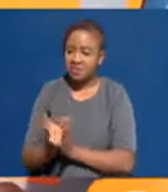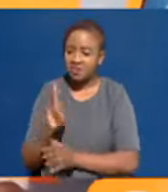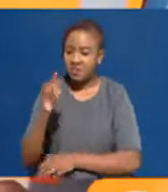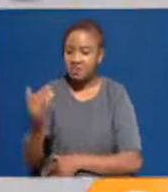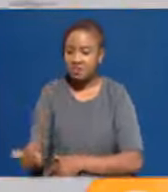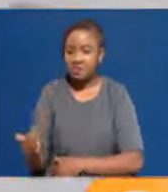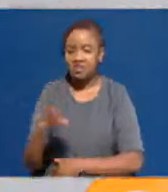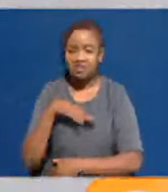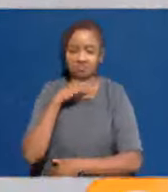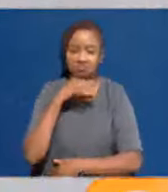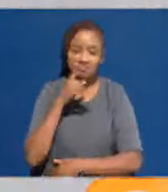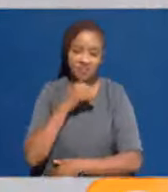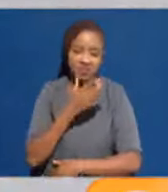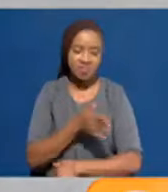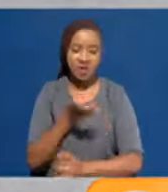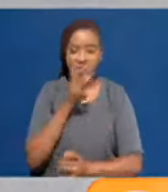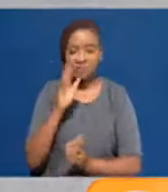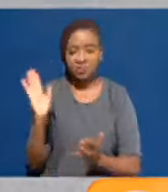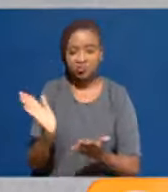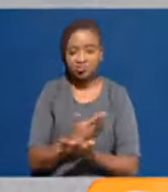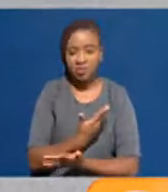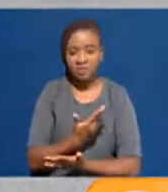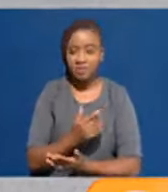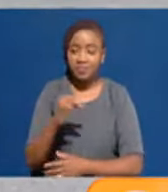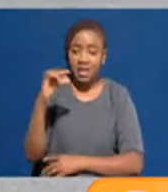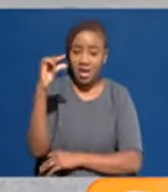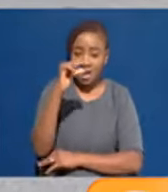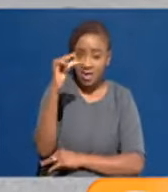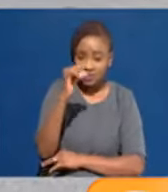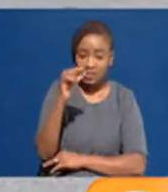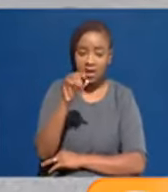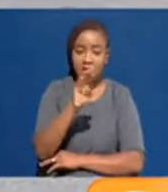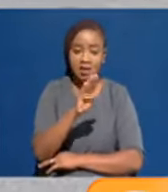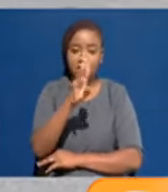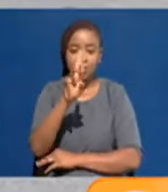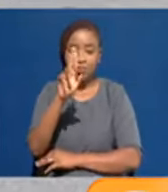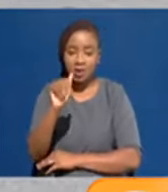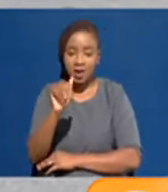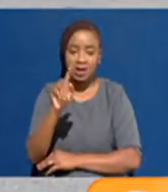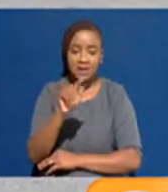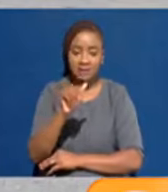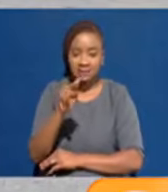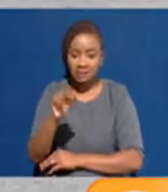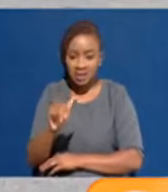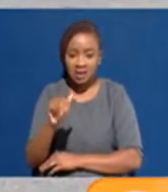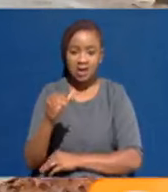mtoto wao. The Garissa, Bura, Tana, Hola, Malindi, Mombasa Road